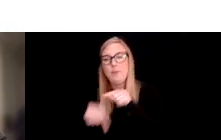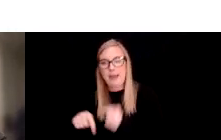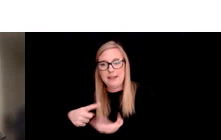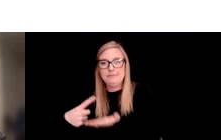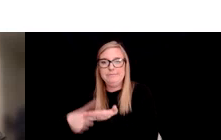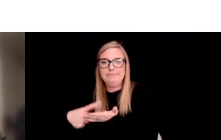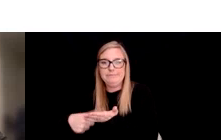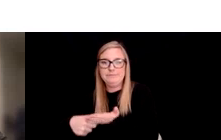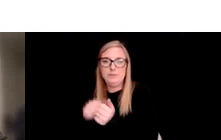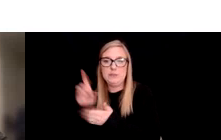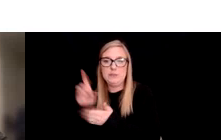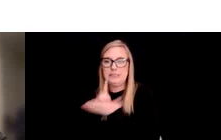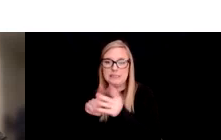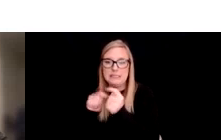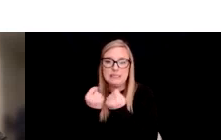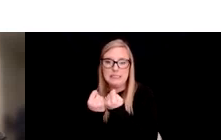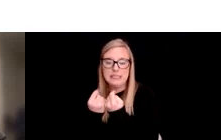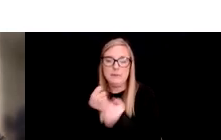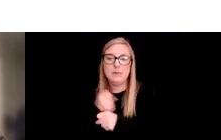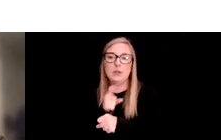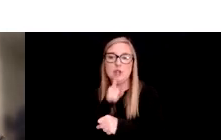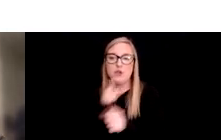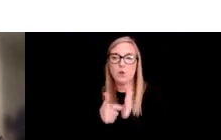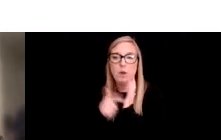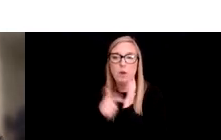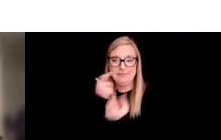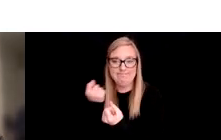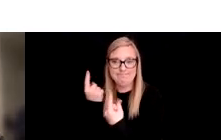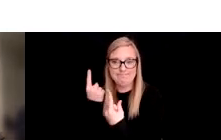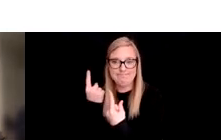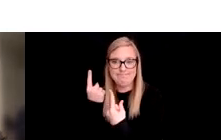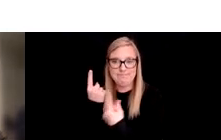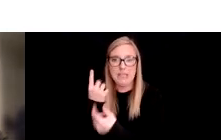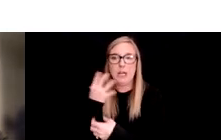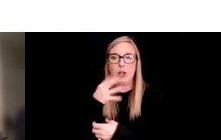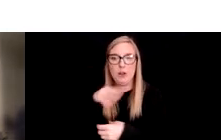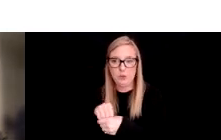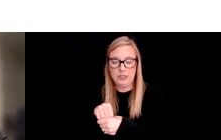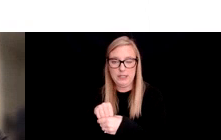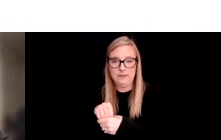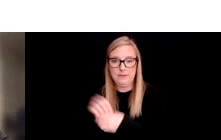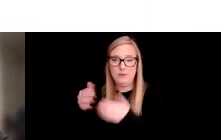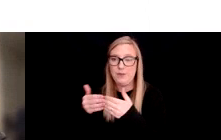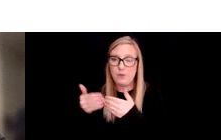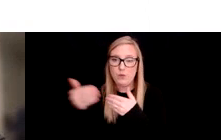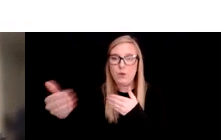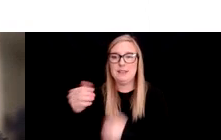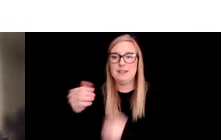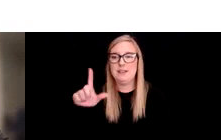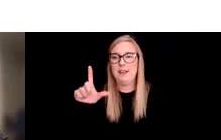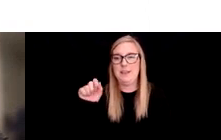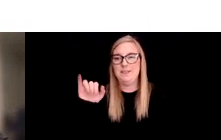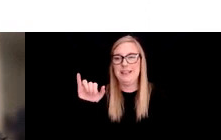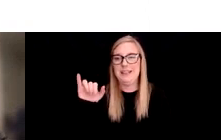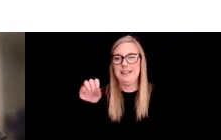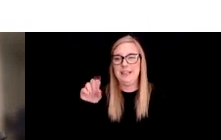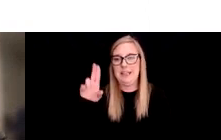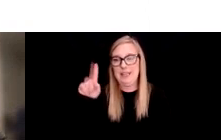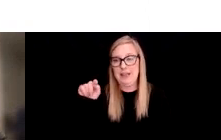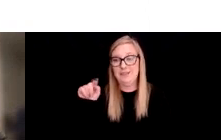team and ensure that those requirements were understood and accounted for the rest of the layouts, because this was an